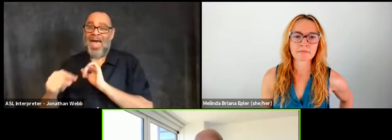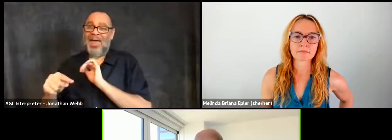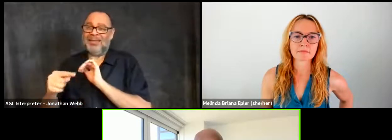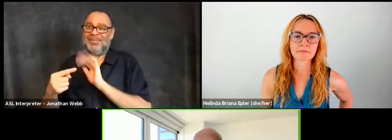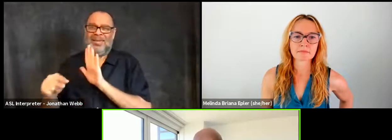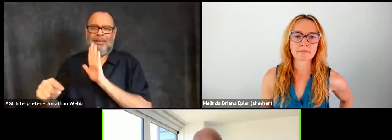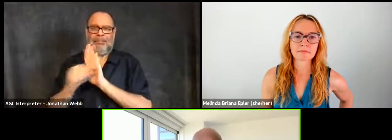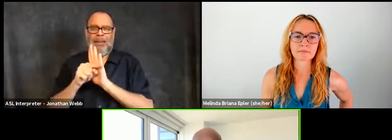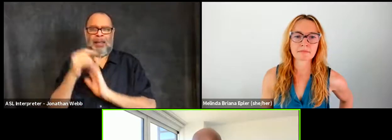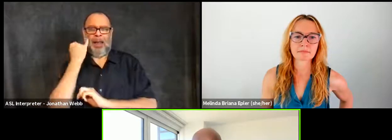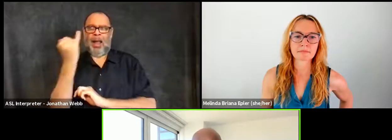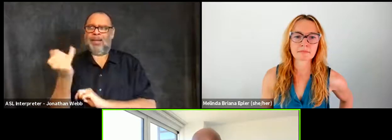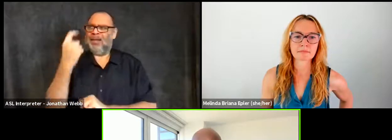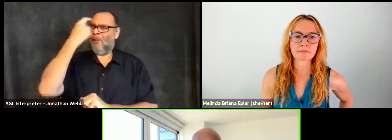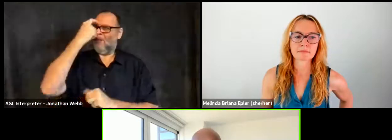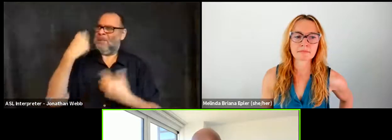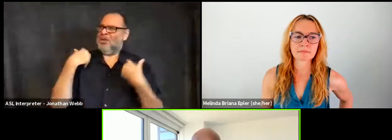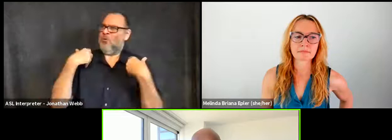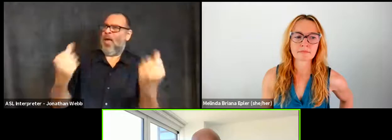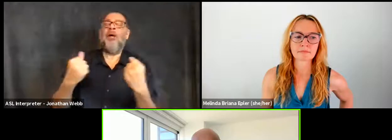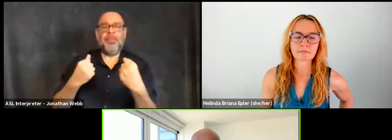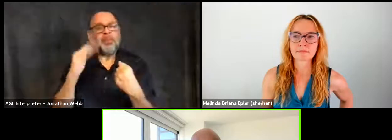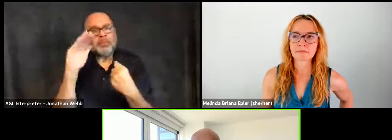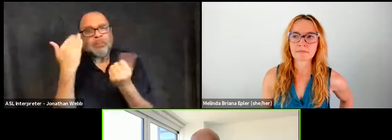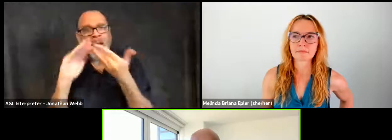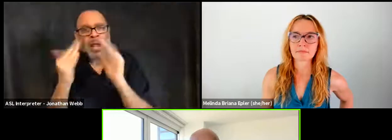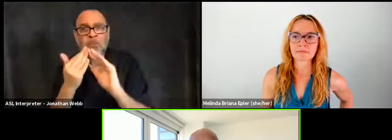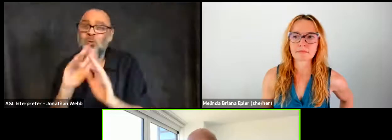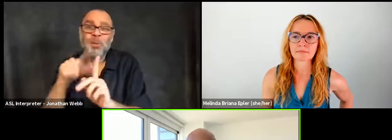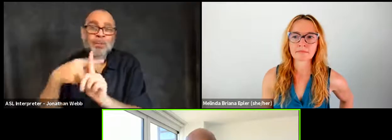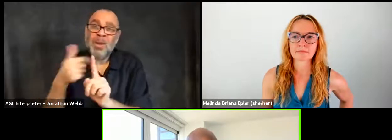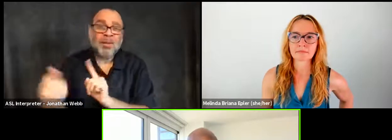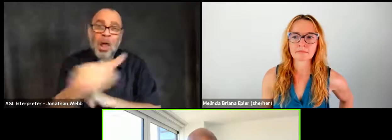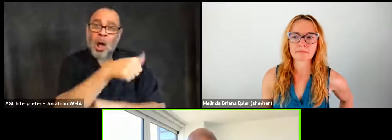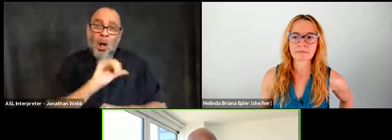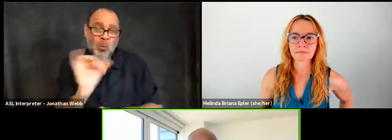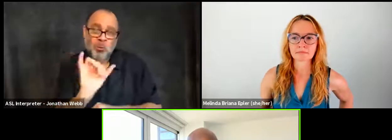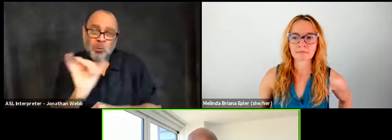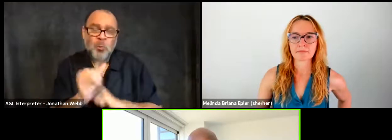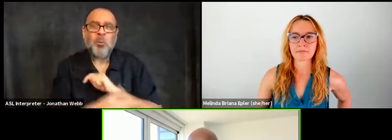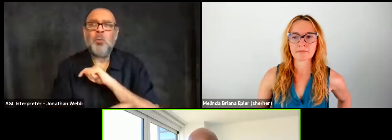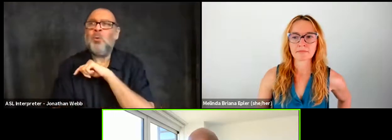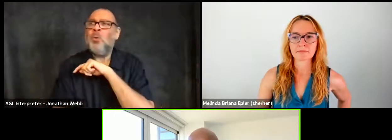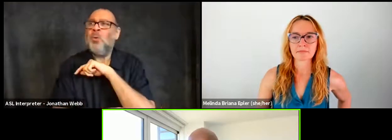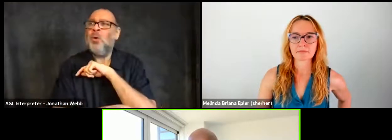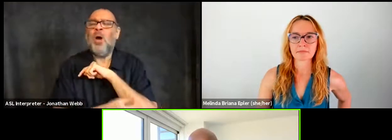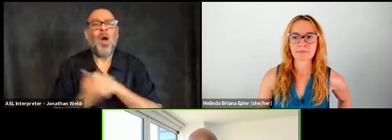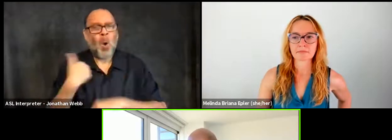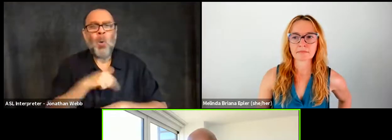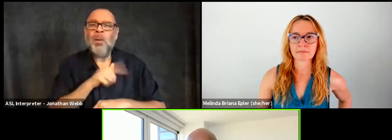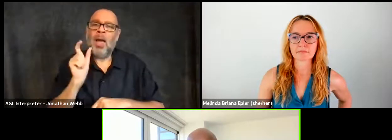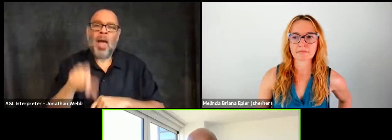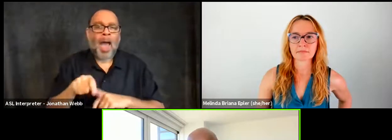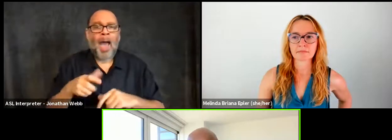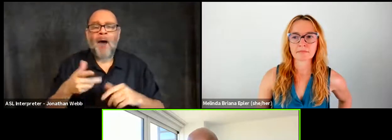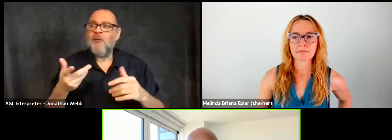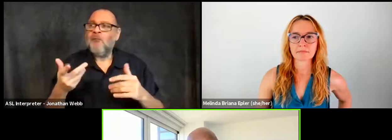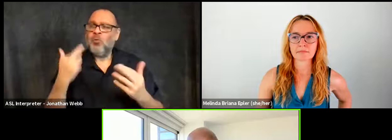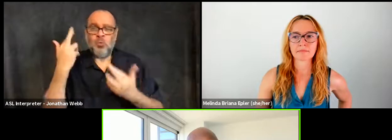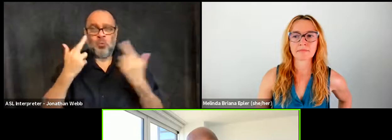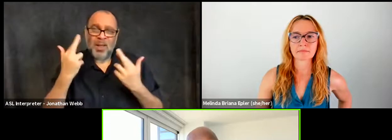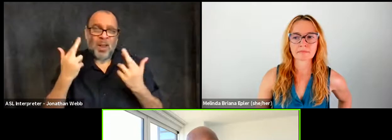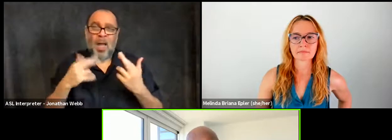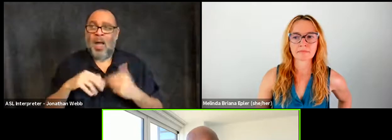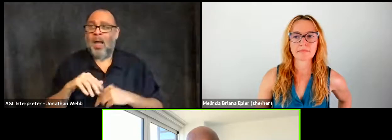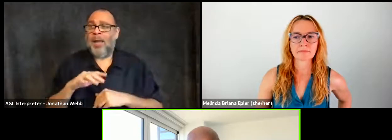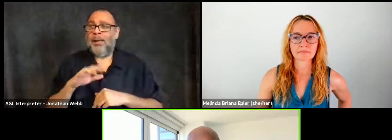all communities around mental health. But we have to make it more of we have to make it cool. We have to make it where it's like it's okay to ask and it's